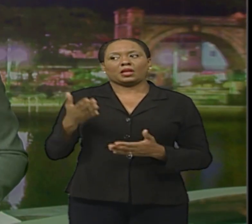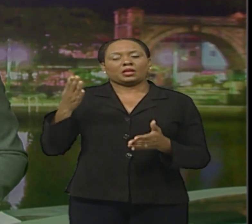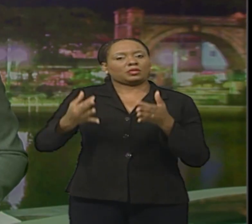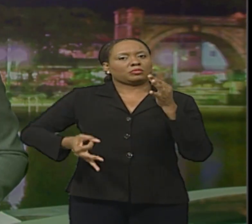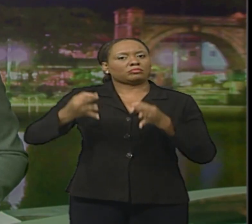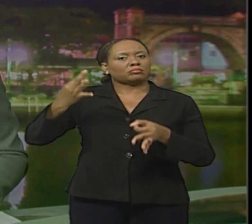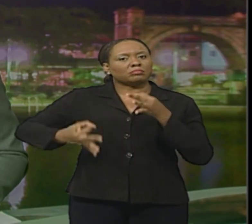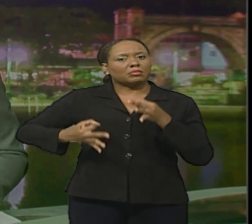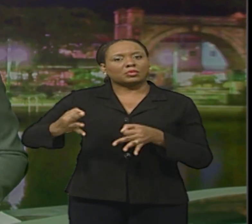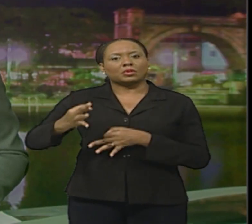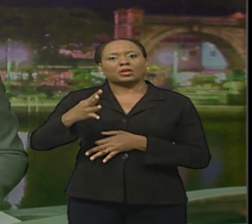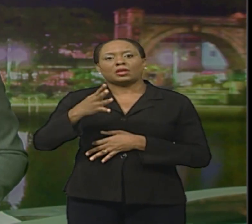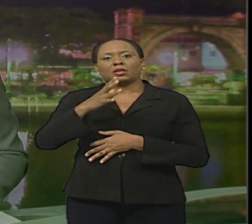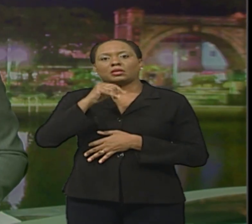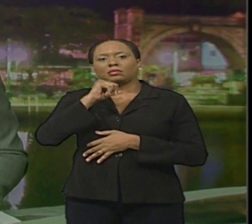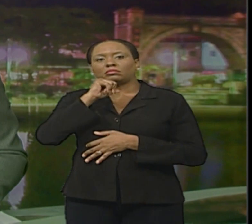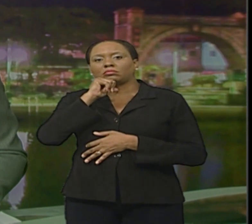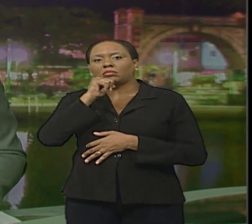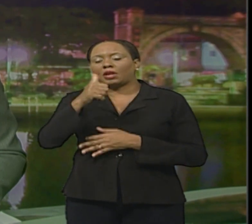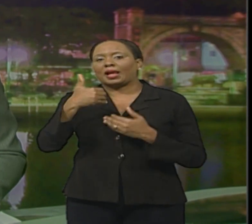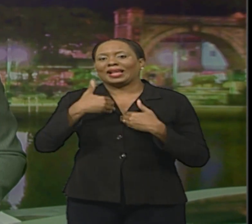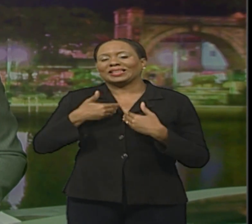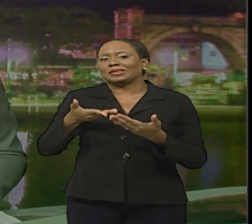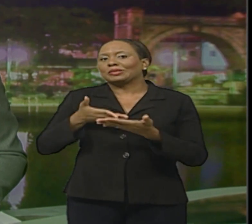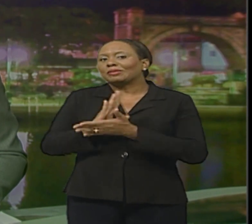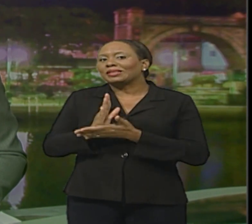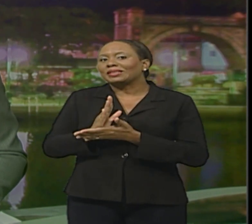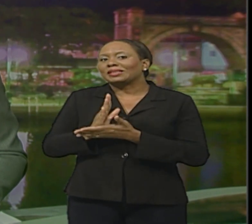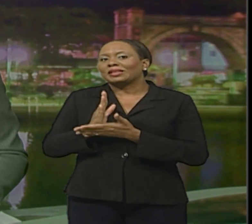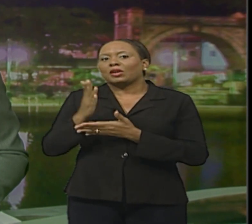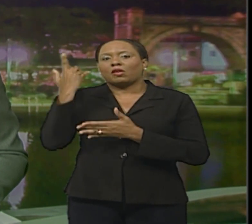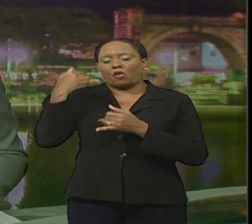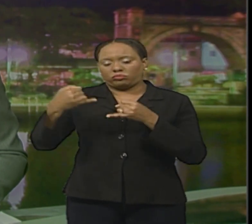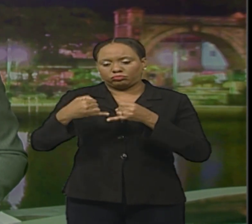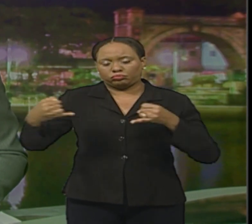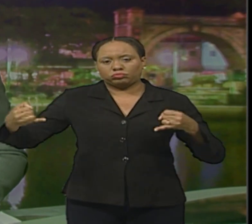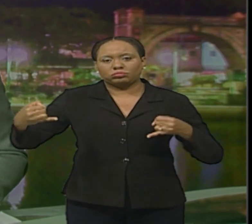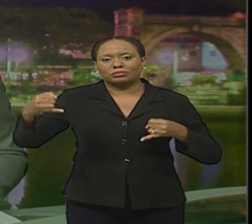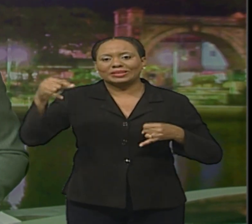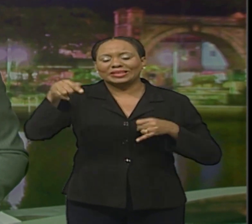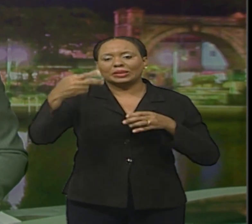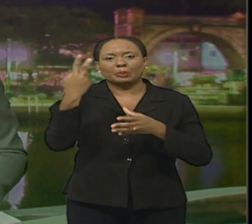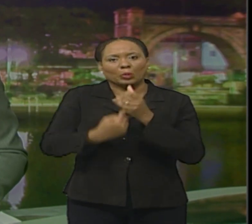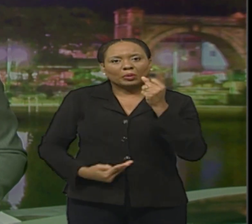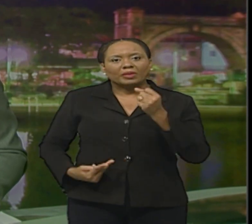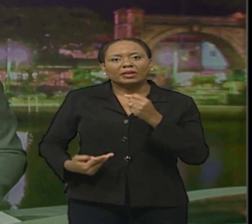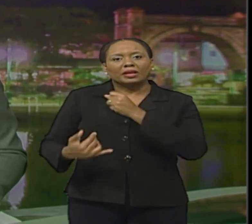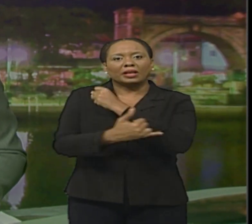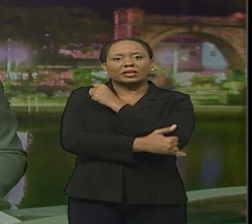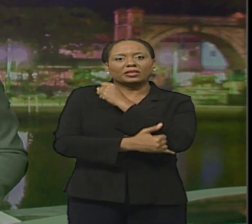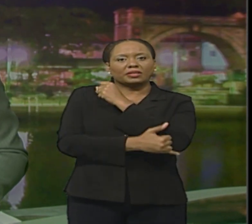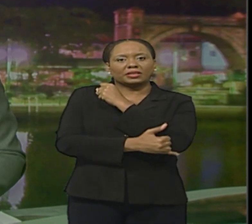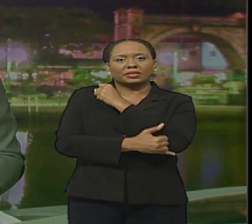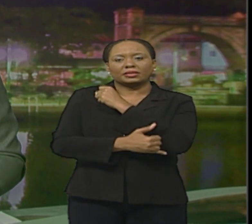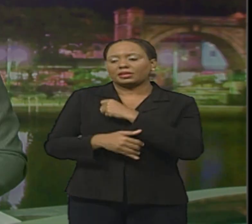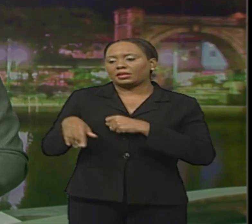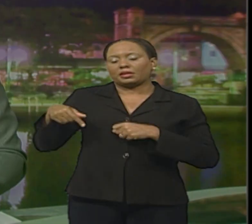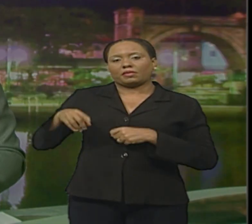jurisdiction over an action unilaterally proposed by the neighboring country, which does not have the consent of